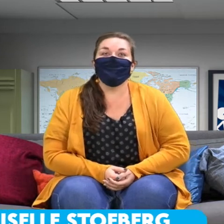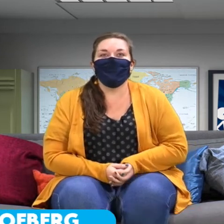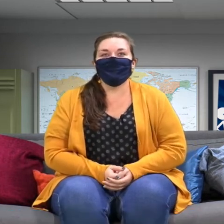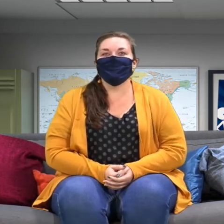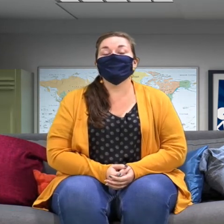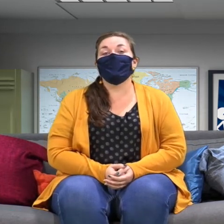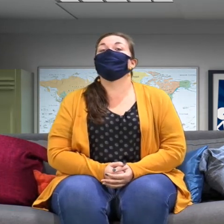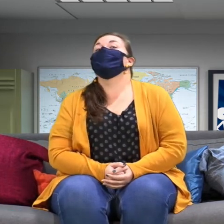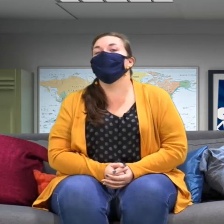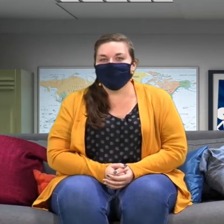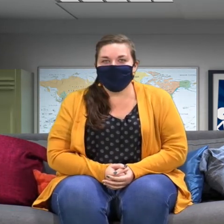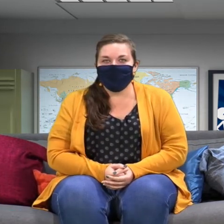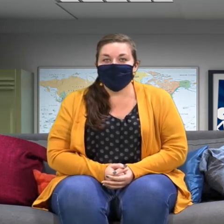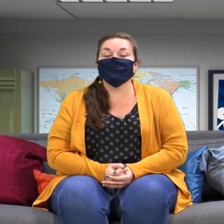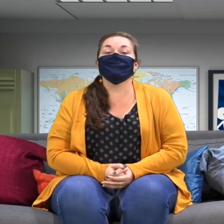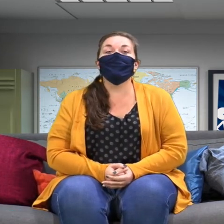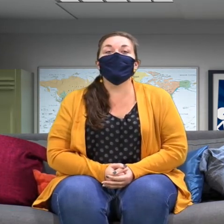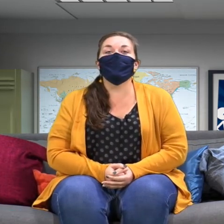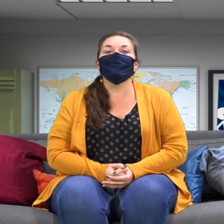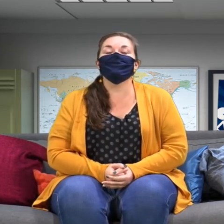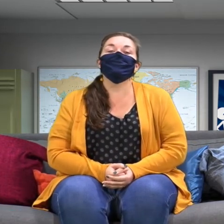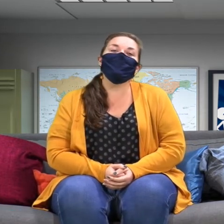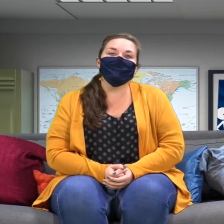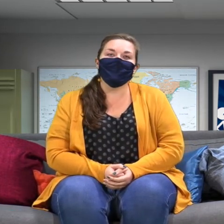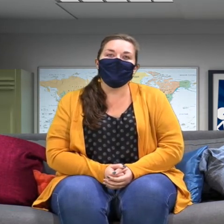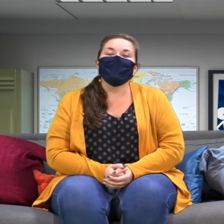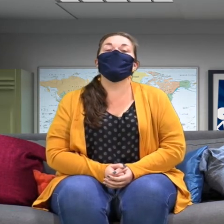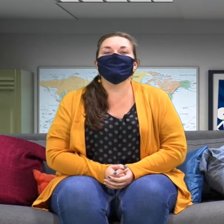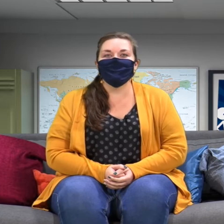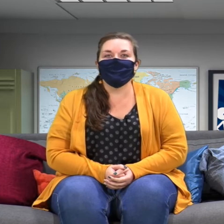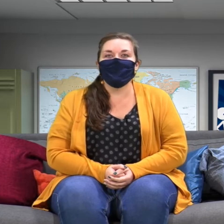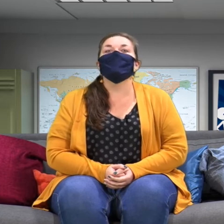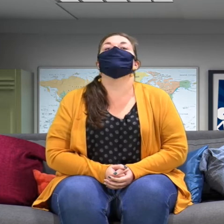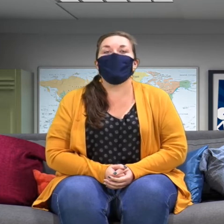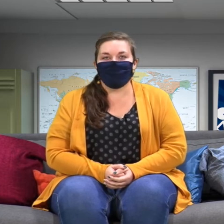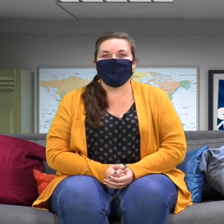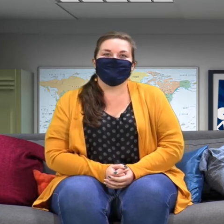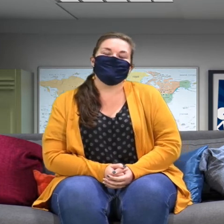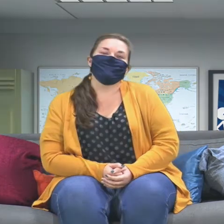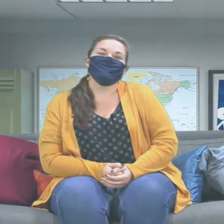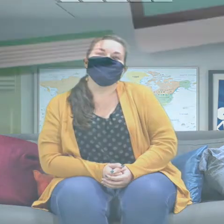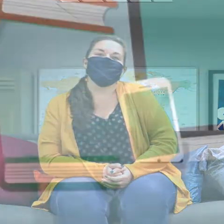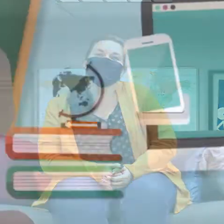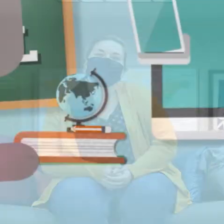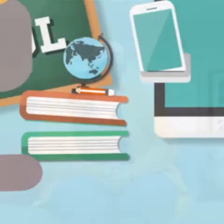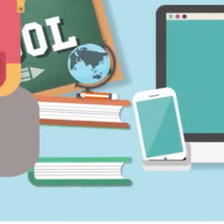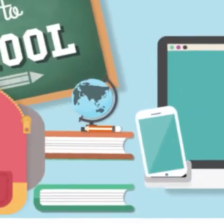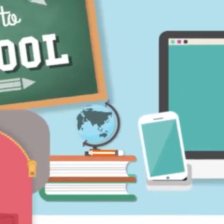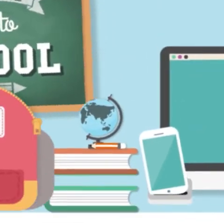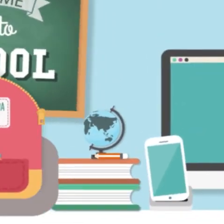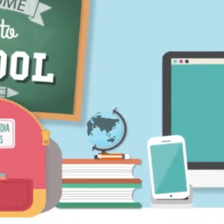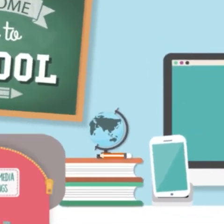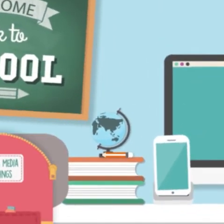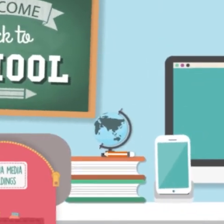4 and 5 learners, I hope you are ready, because now we're going over to week 3, lesson 3, math.